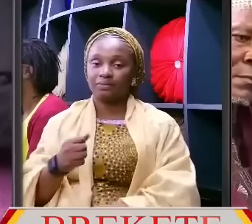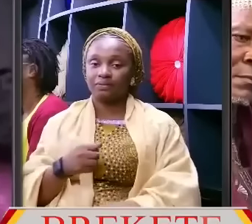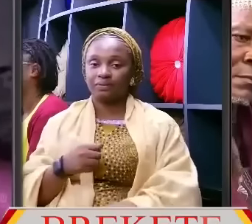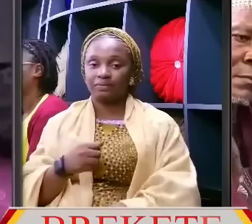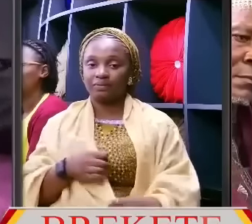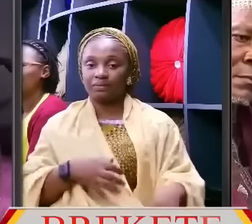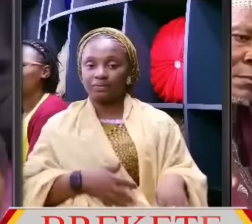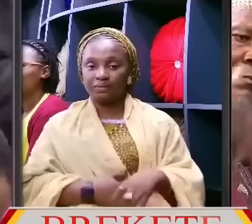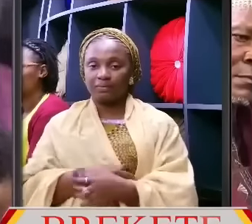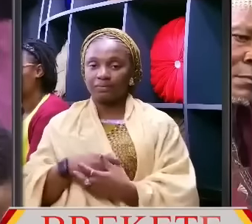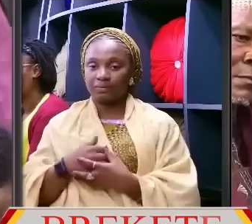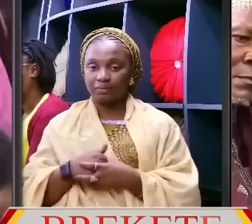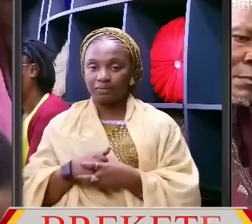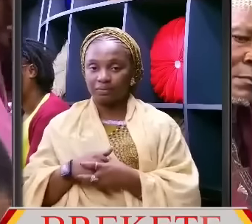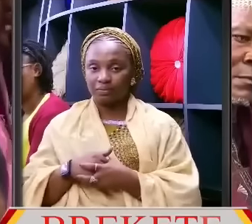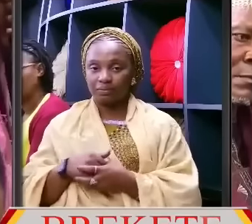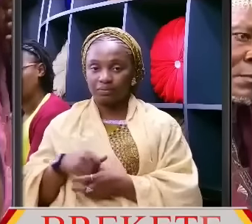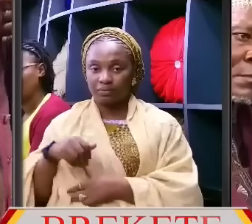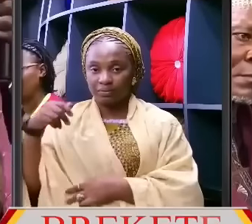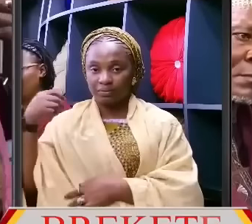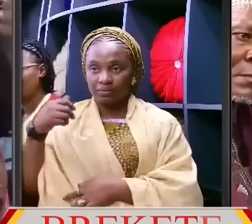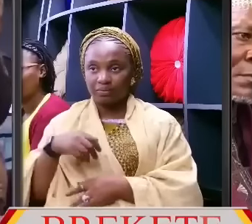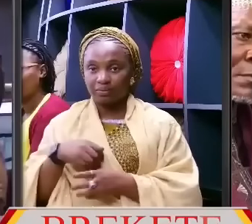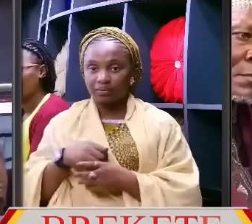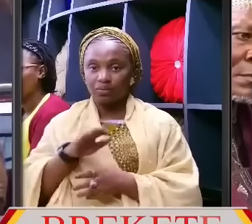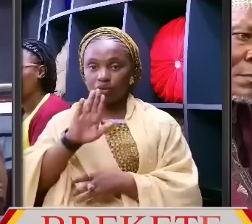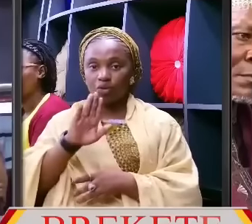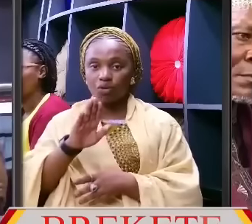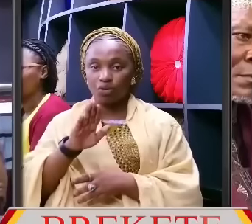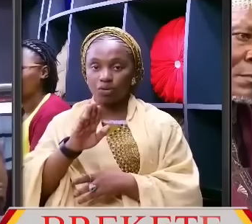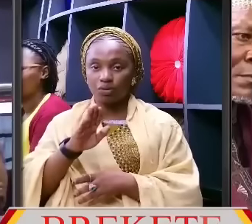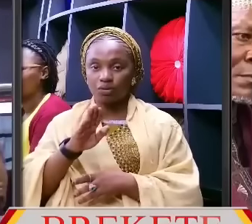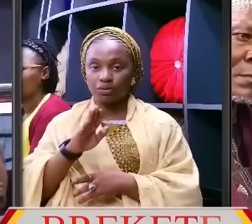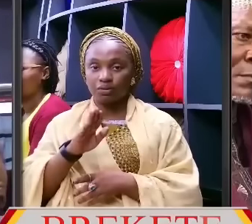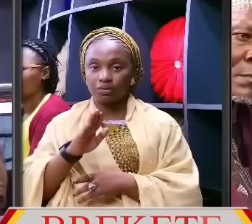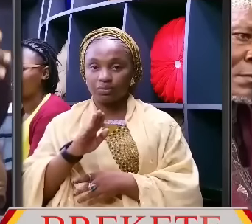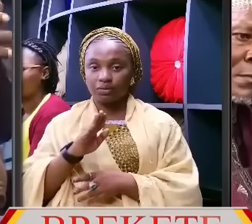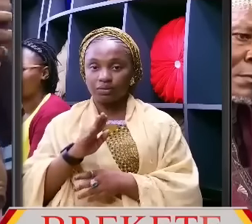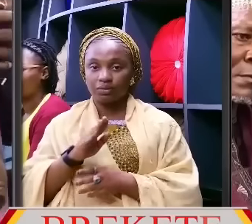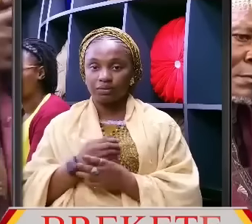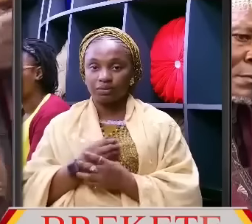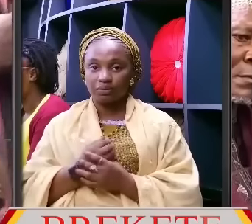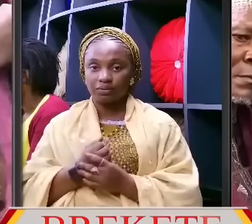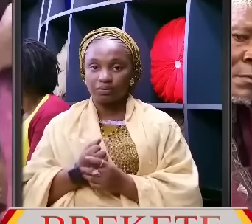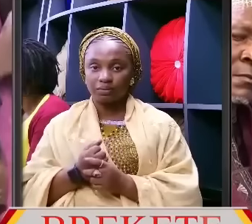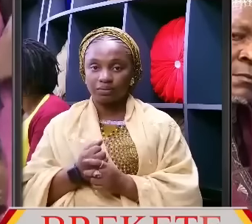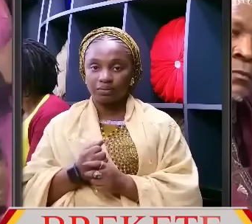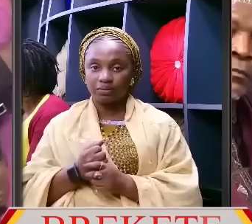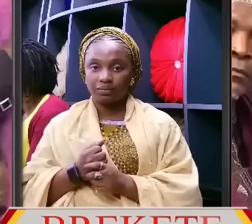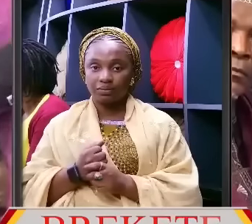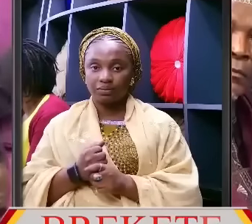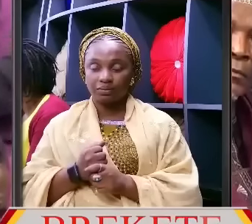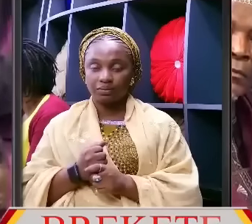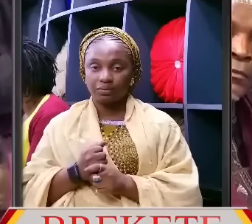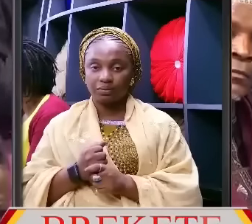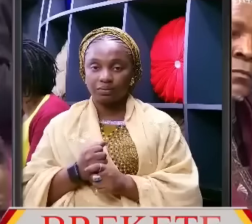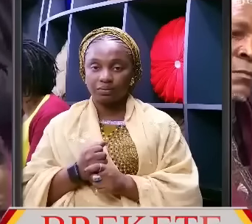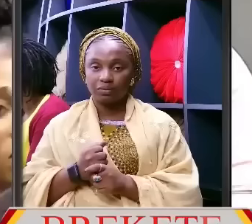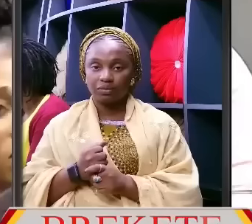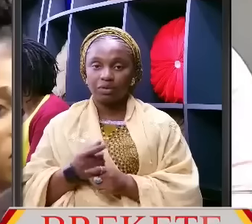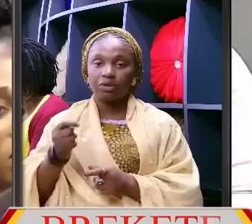truth. Because all of us. You say your name now. Shaka Momo. Please go straight to the point, sir. So, the issue of this